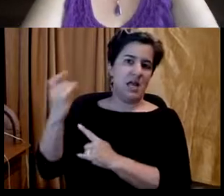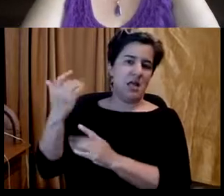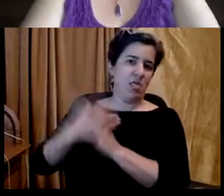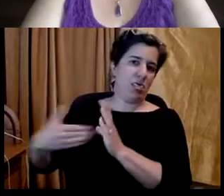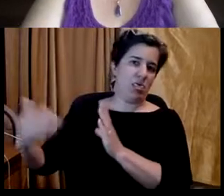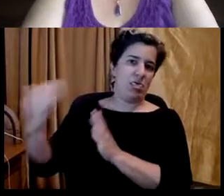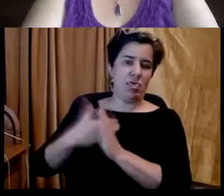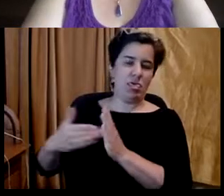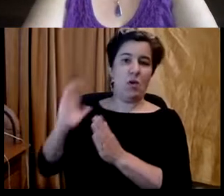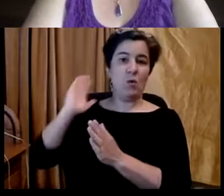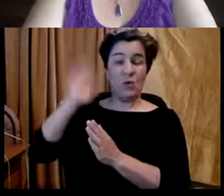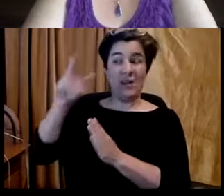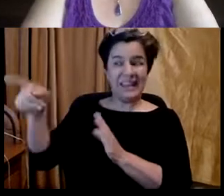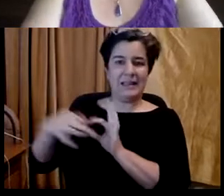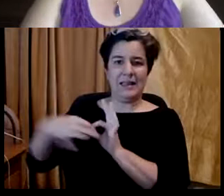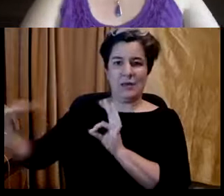Will he let go?